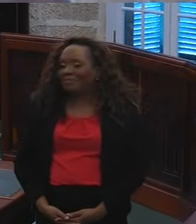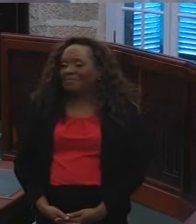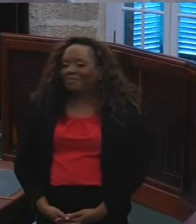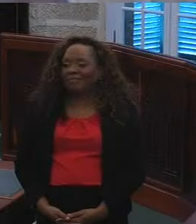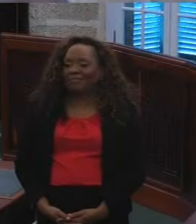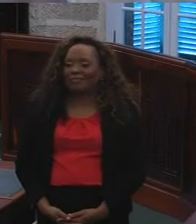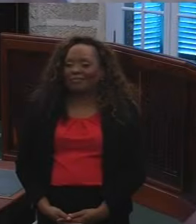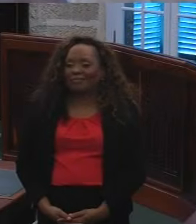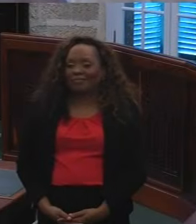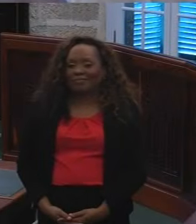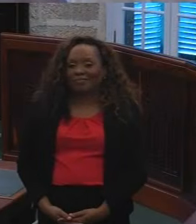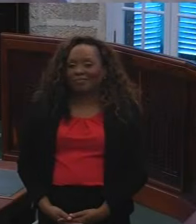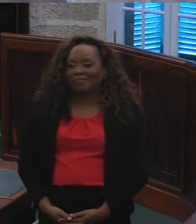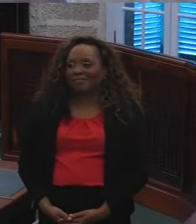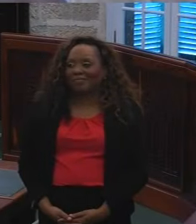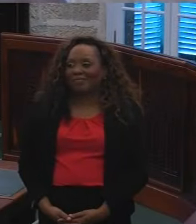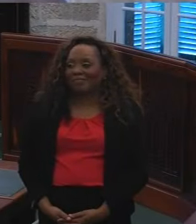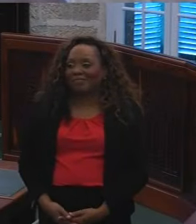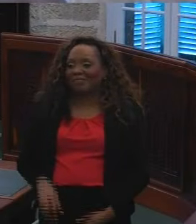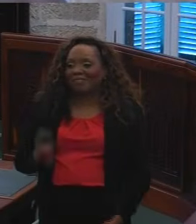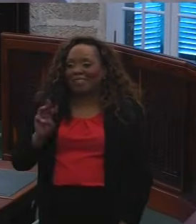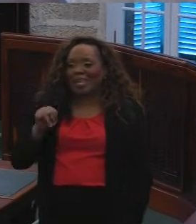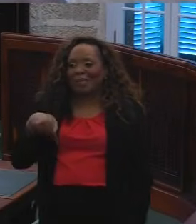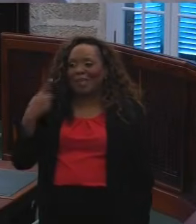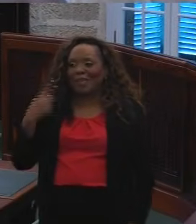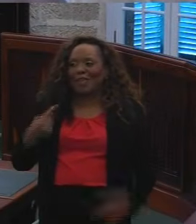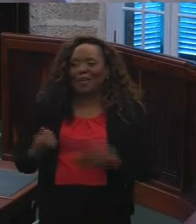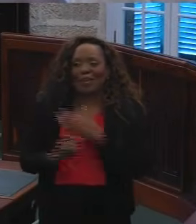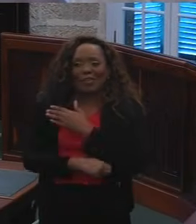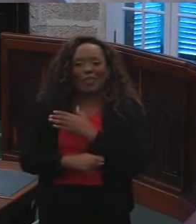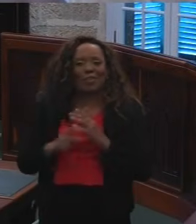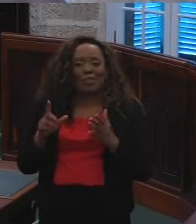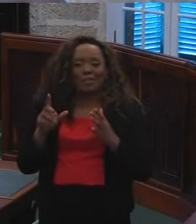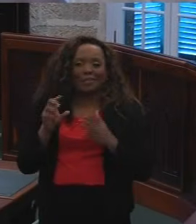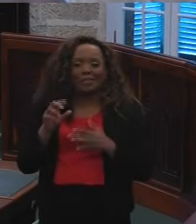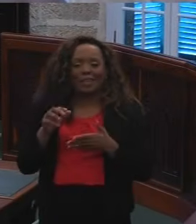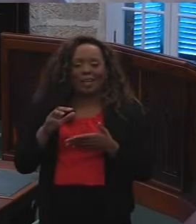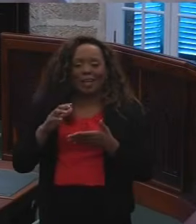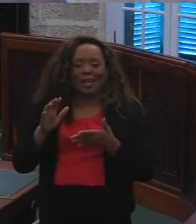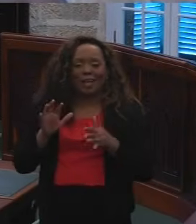Yes. The member partner for St. Thomas, he requires special care without computer too.